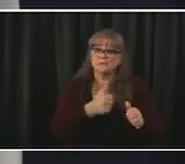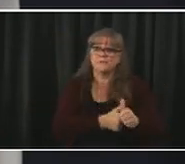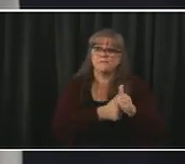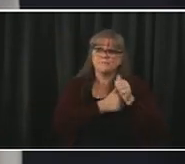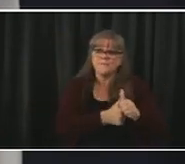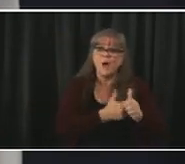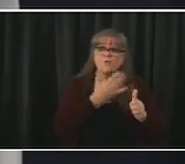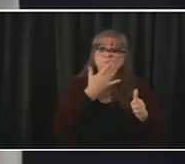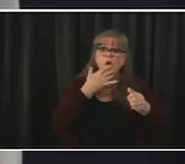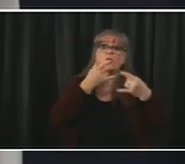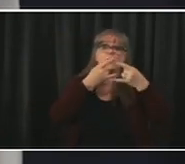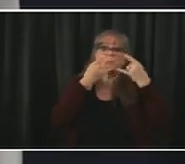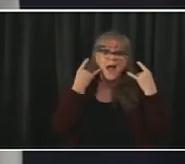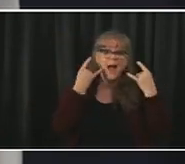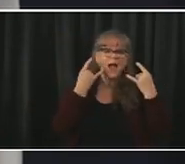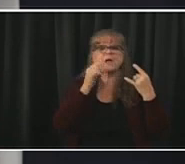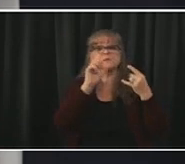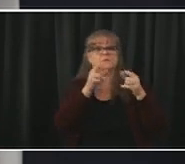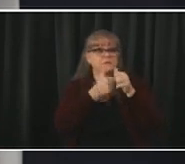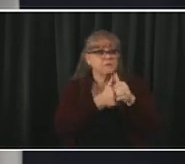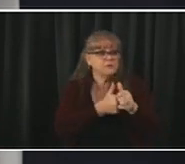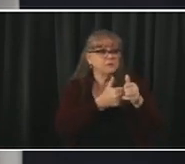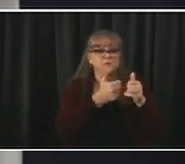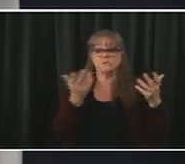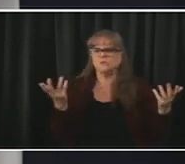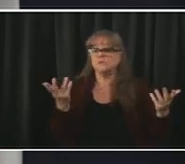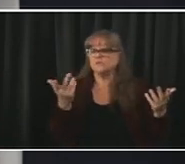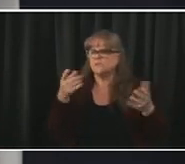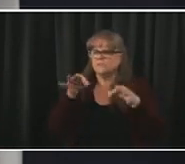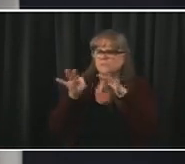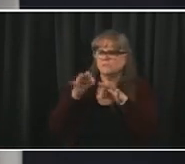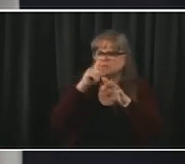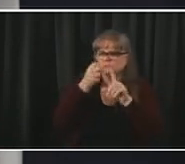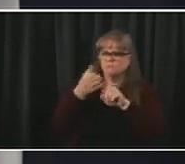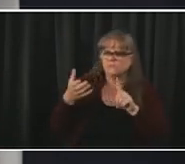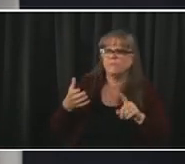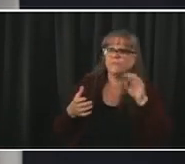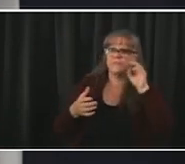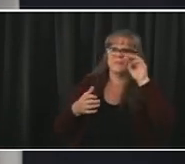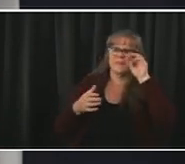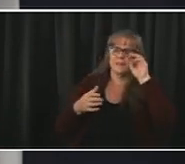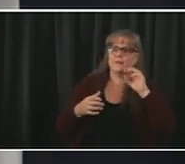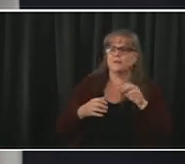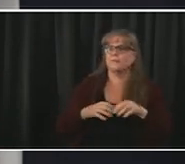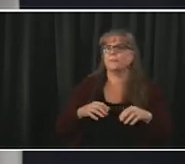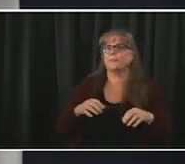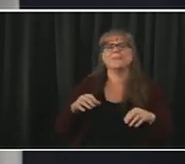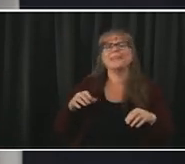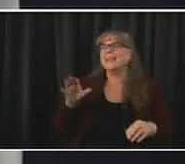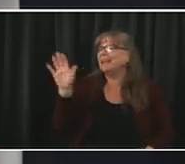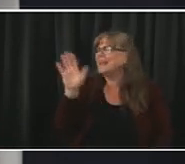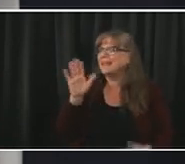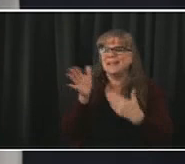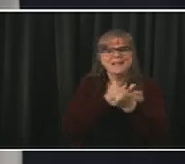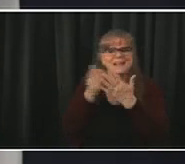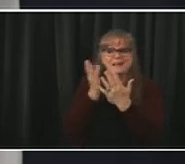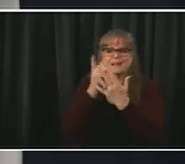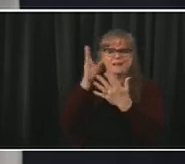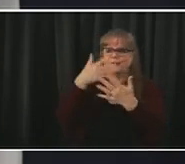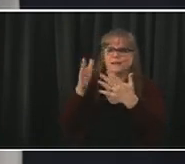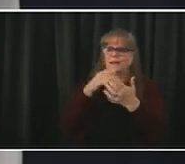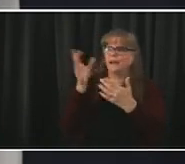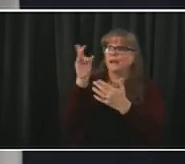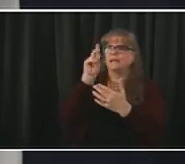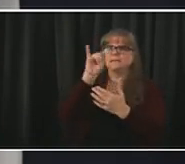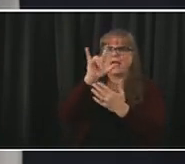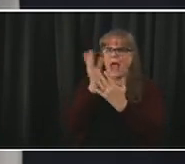alone? Yeah, first of all, let's start with that you should wear a mask to protect yourself, protect others. It's